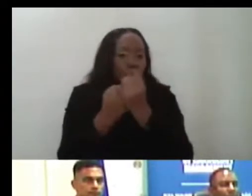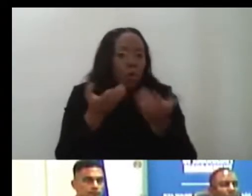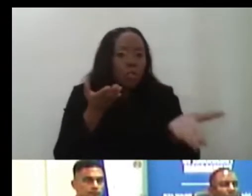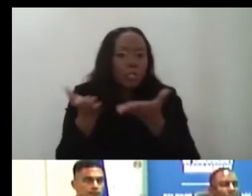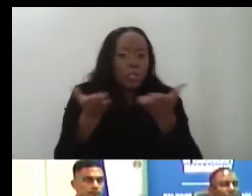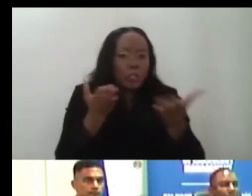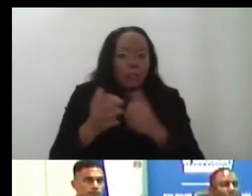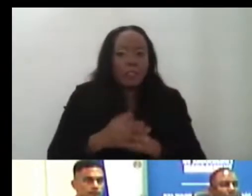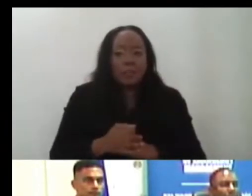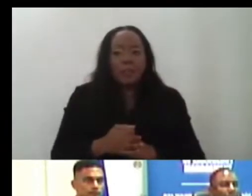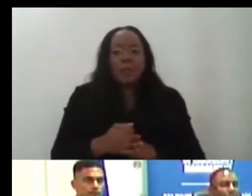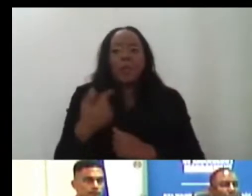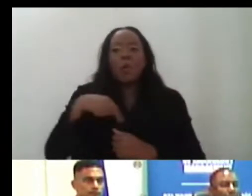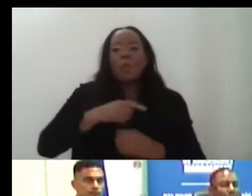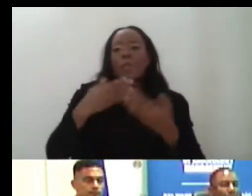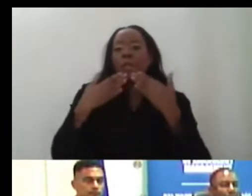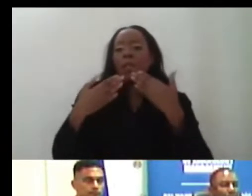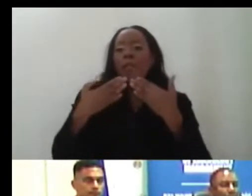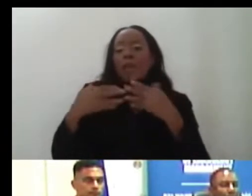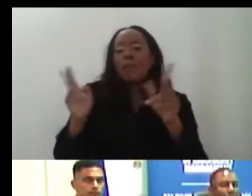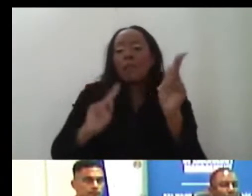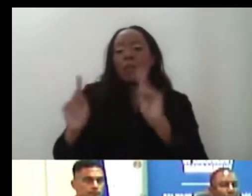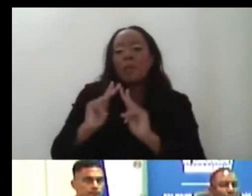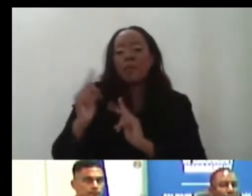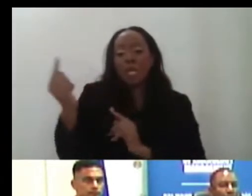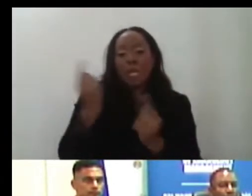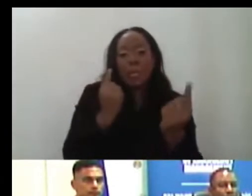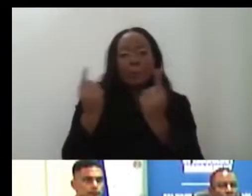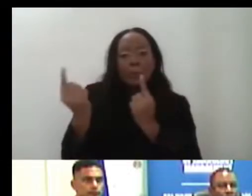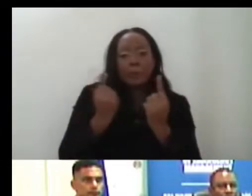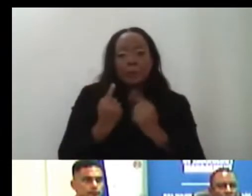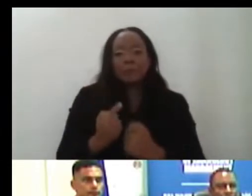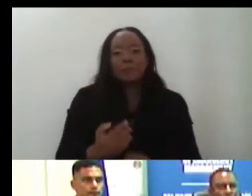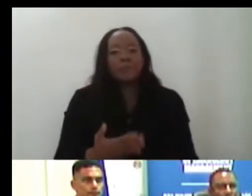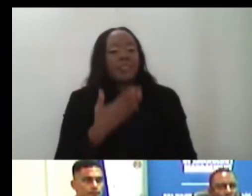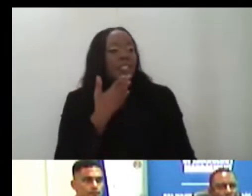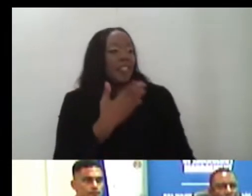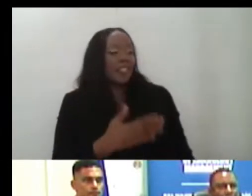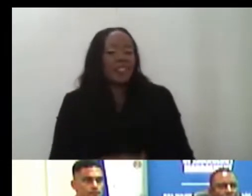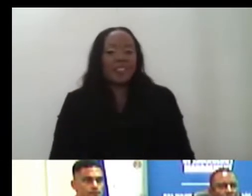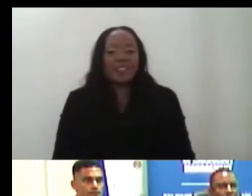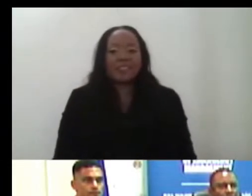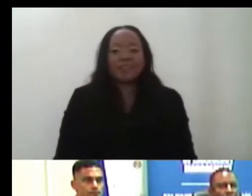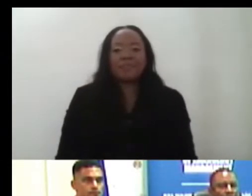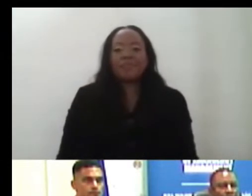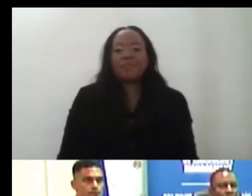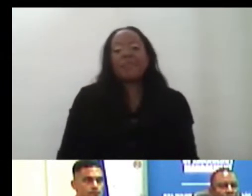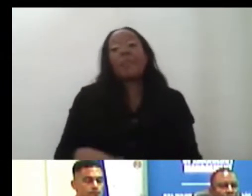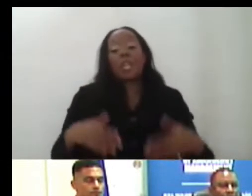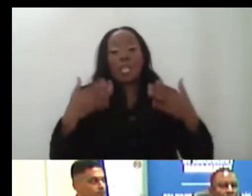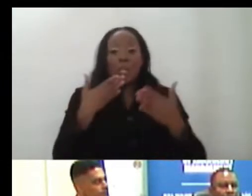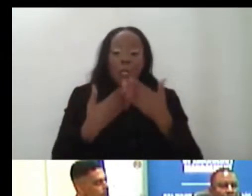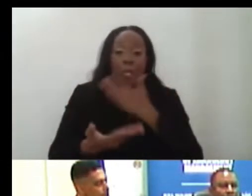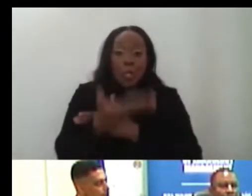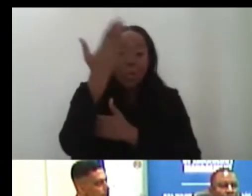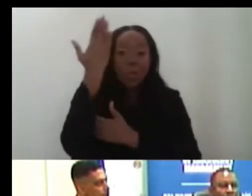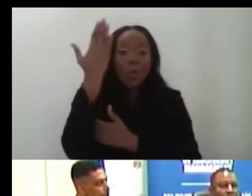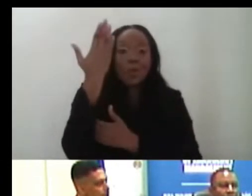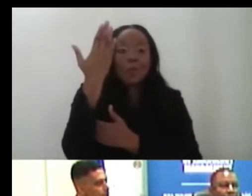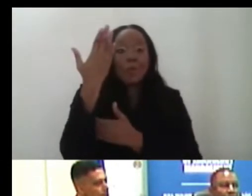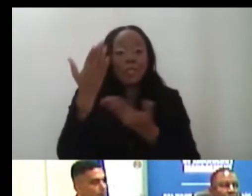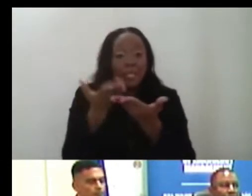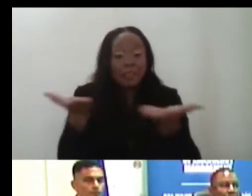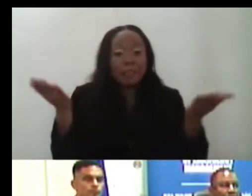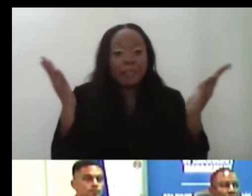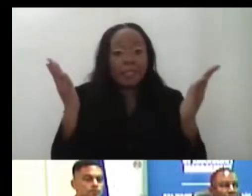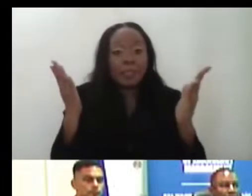Belvedere, to deliver her remarks. Thank you. Protocol being observed. Good morning, everyone. Let me